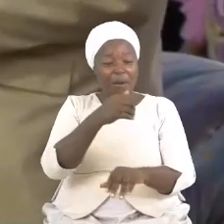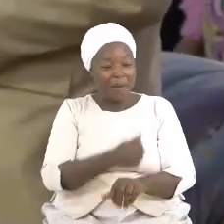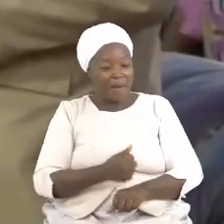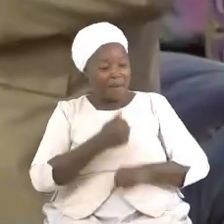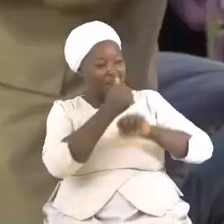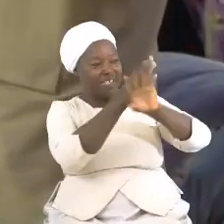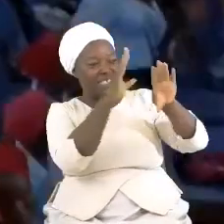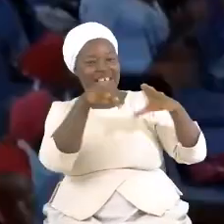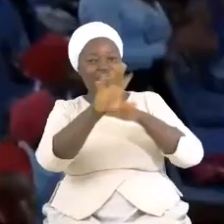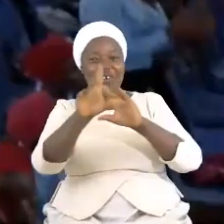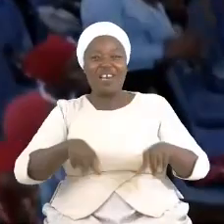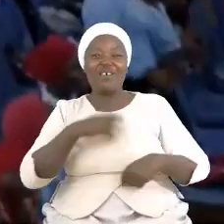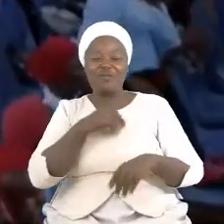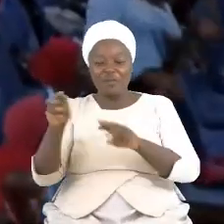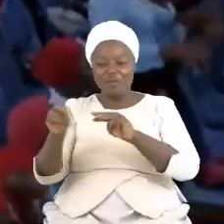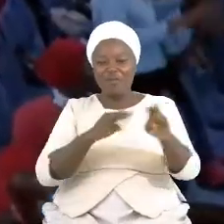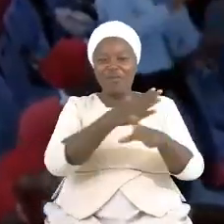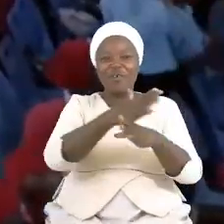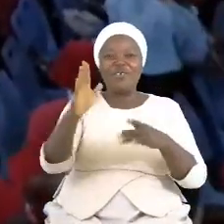life will move away.